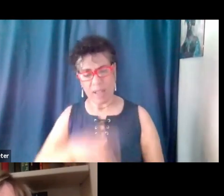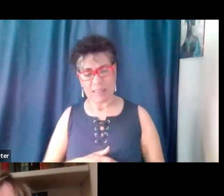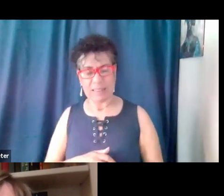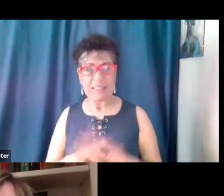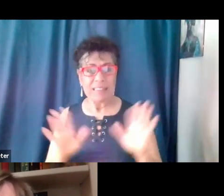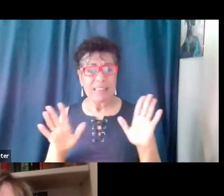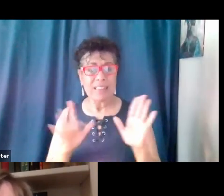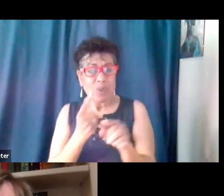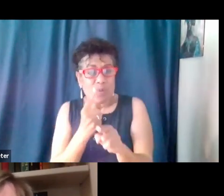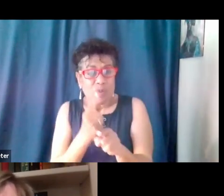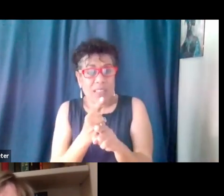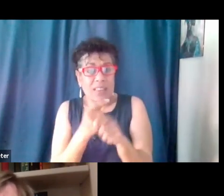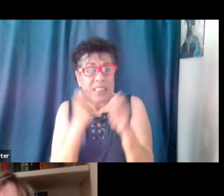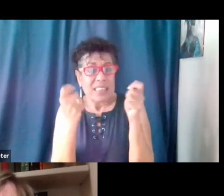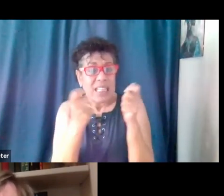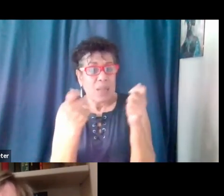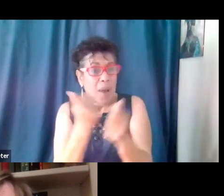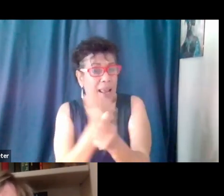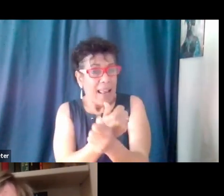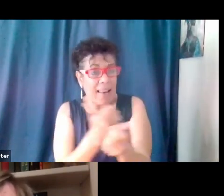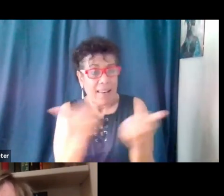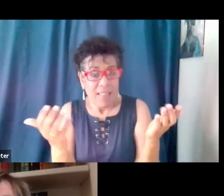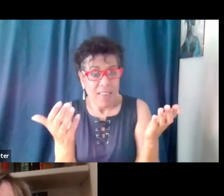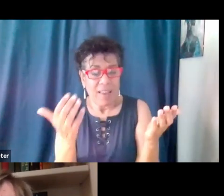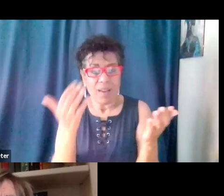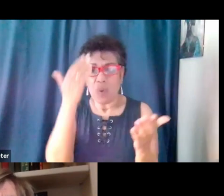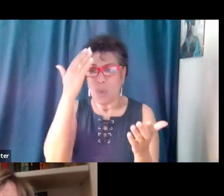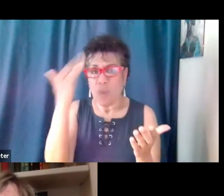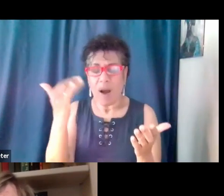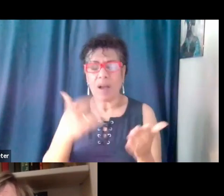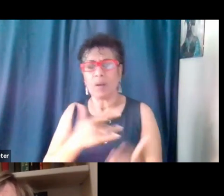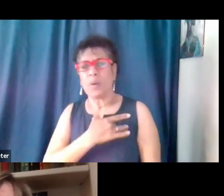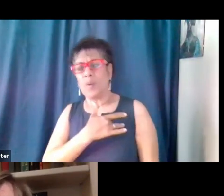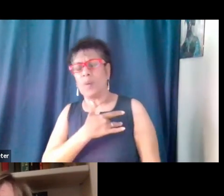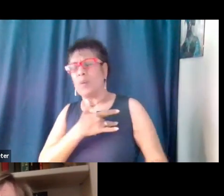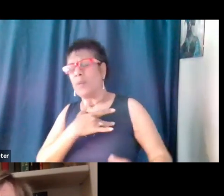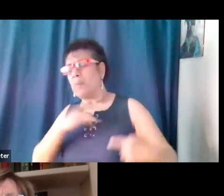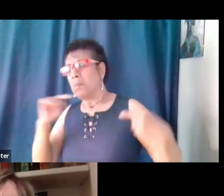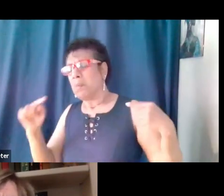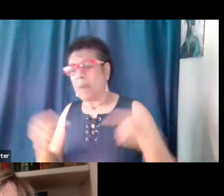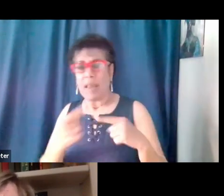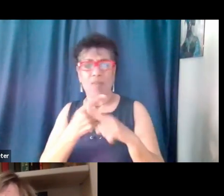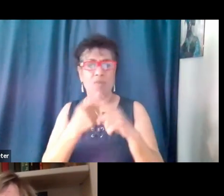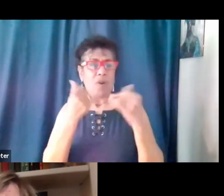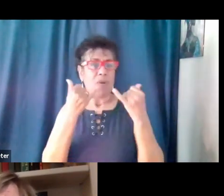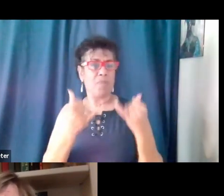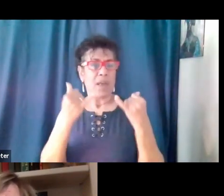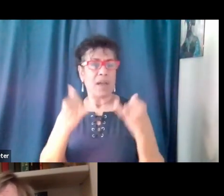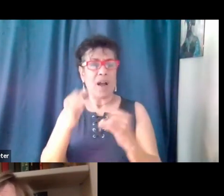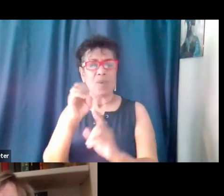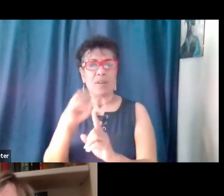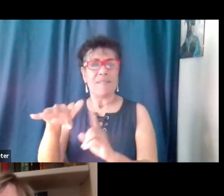right to be celebrating anything at this time because of how painful and really the searing pain so